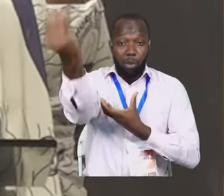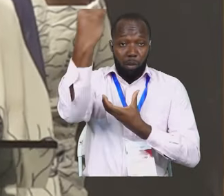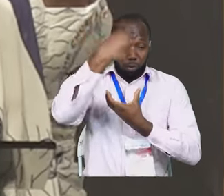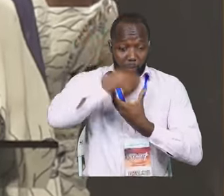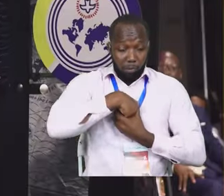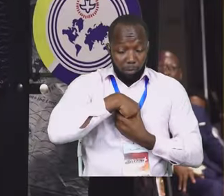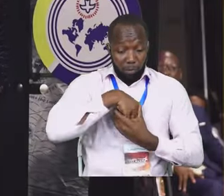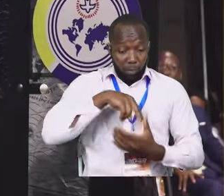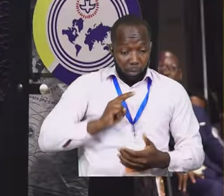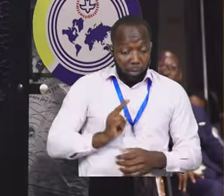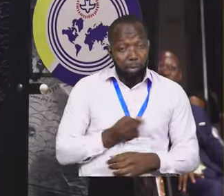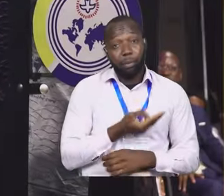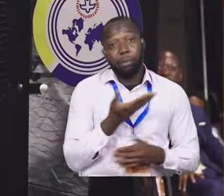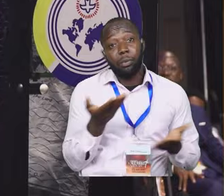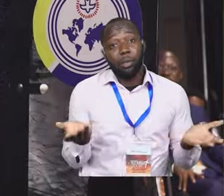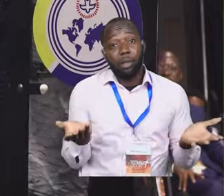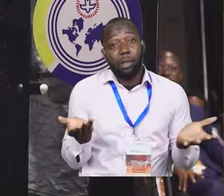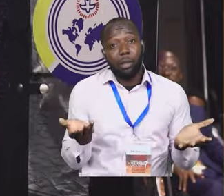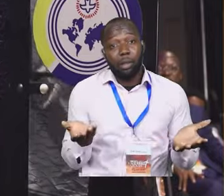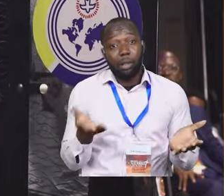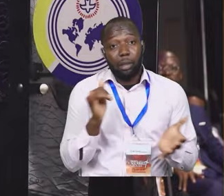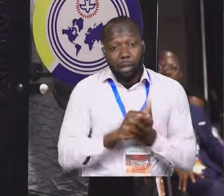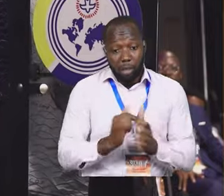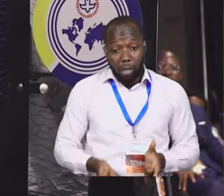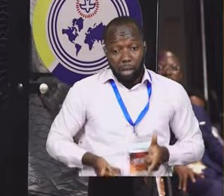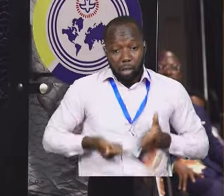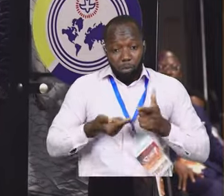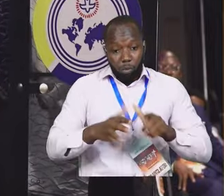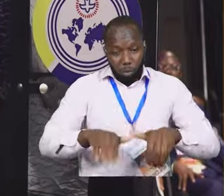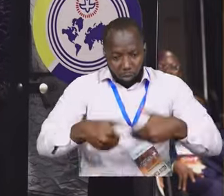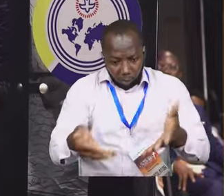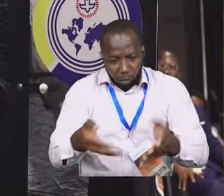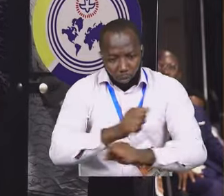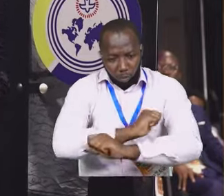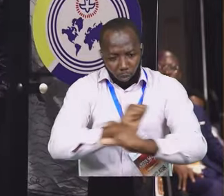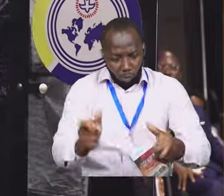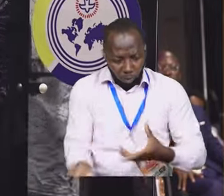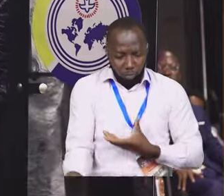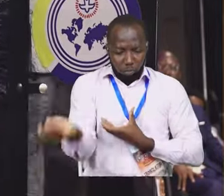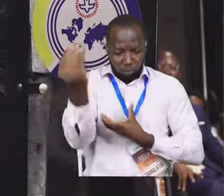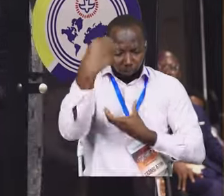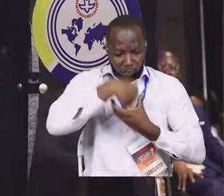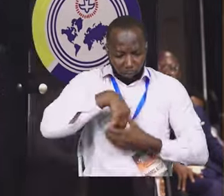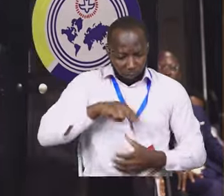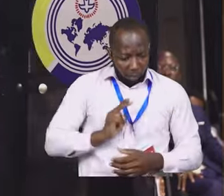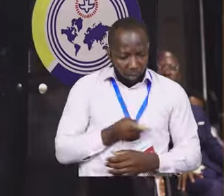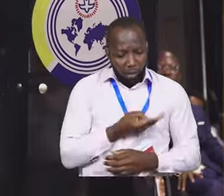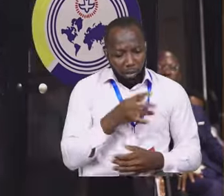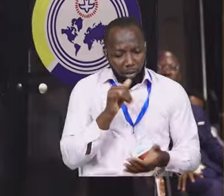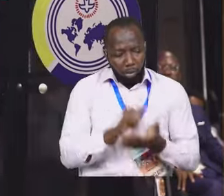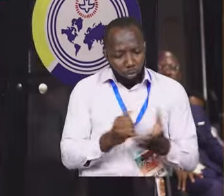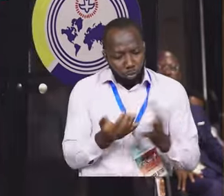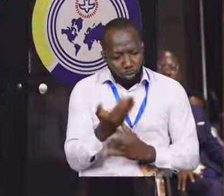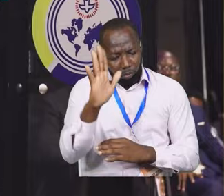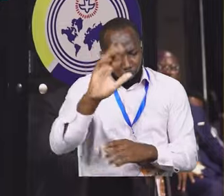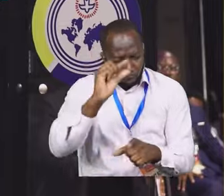We whom he has come to stay in us, that life he has come to dwell in